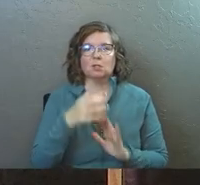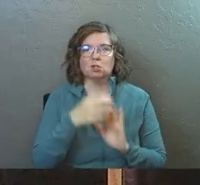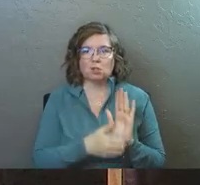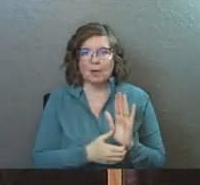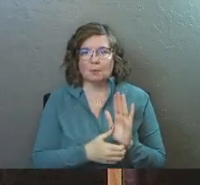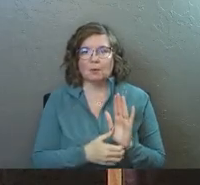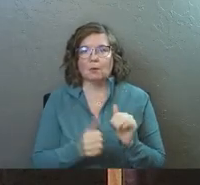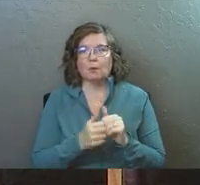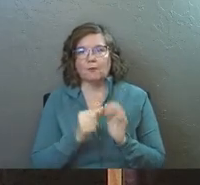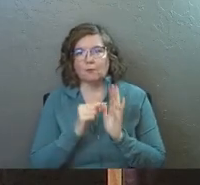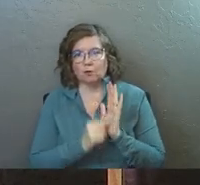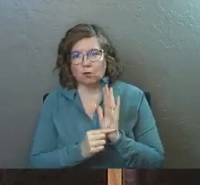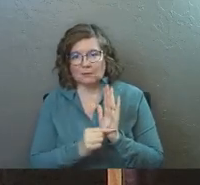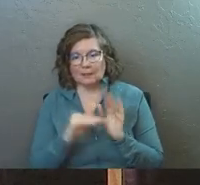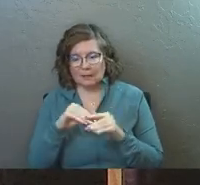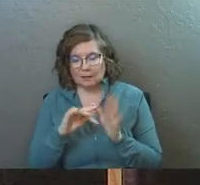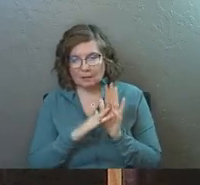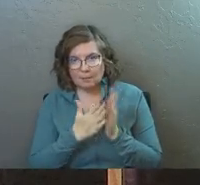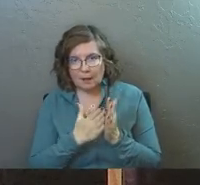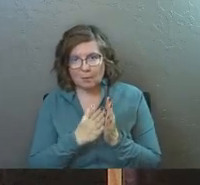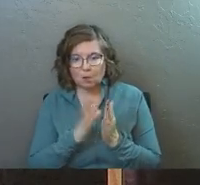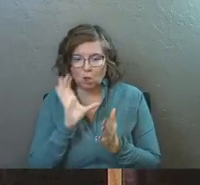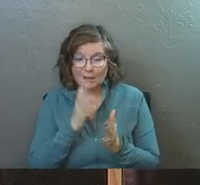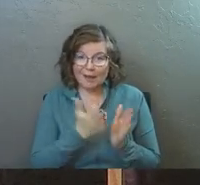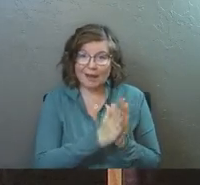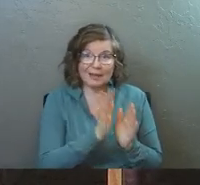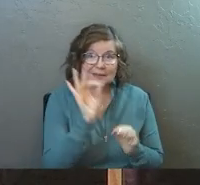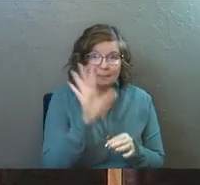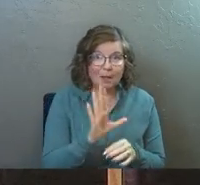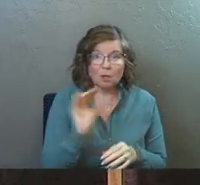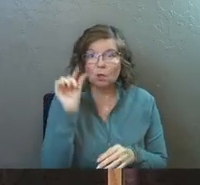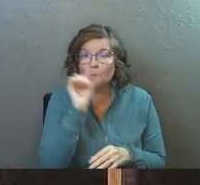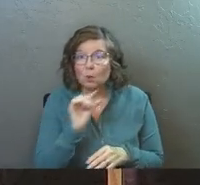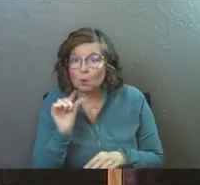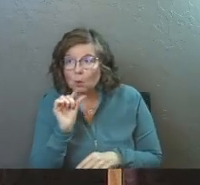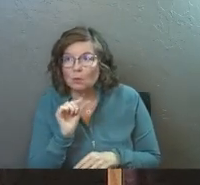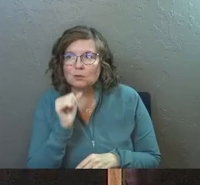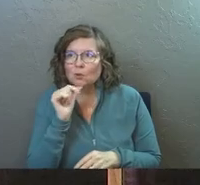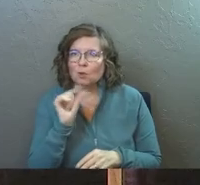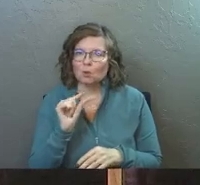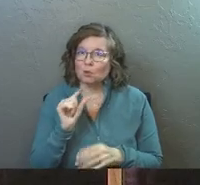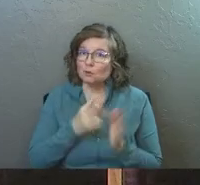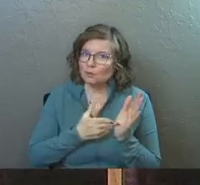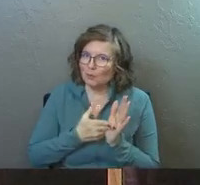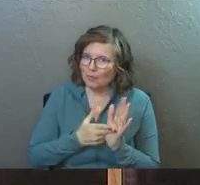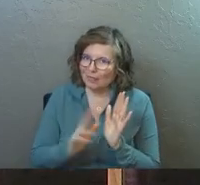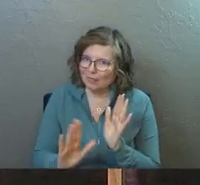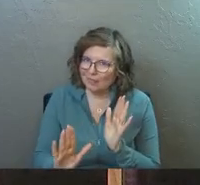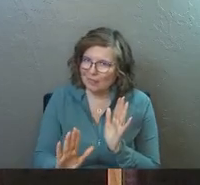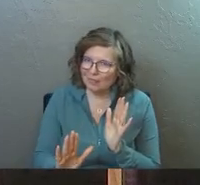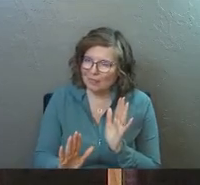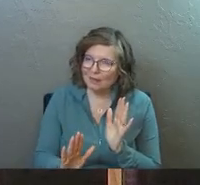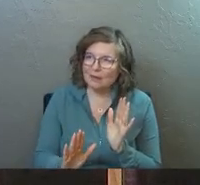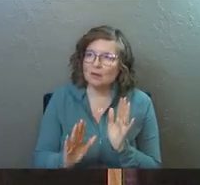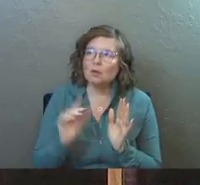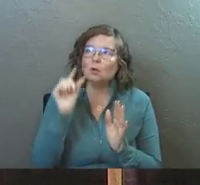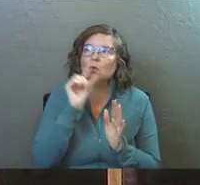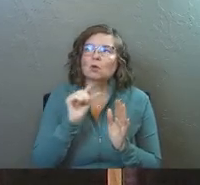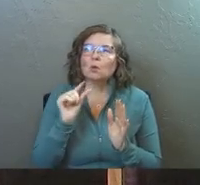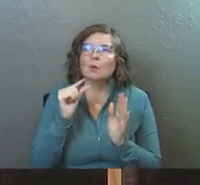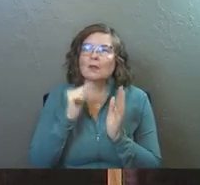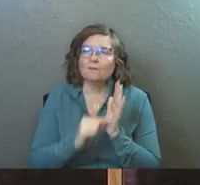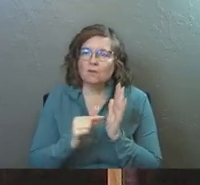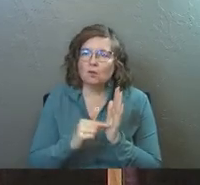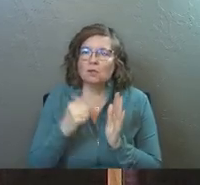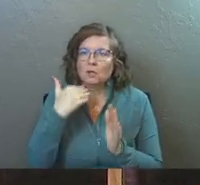Chapter and verse. Look it up. Ask a pastor. Google it. Don't Google the truth, right? Google